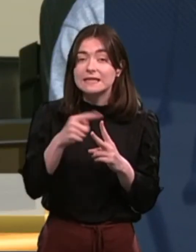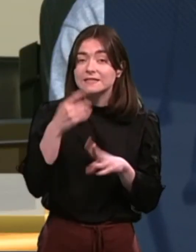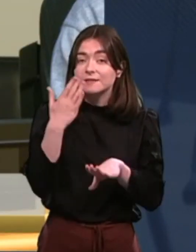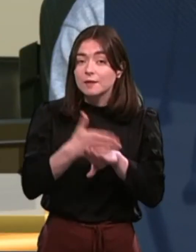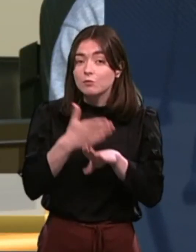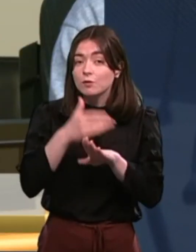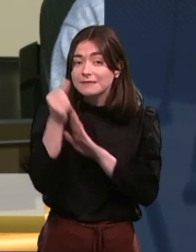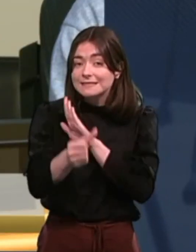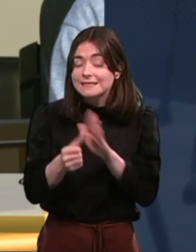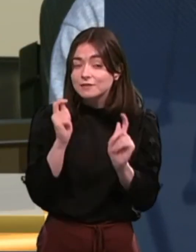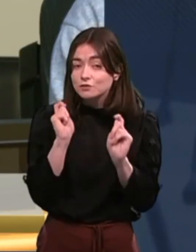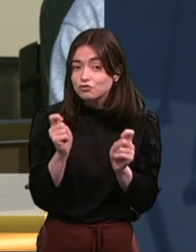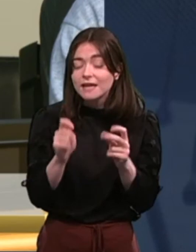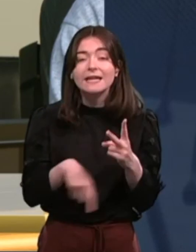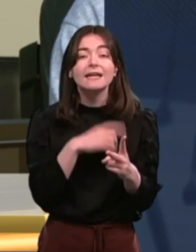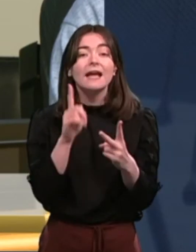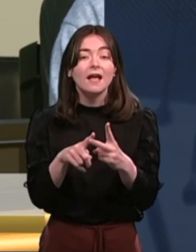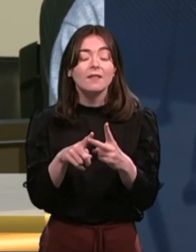employment skills training and the